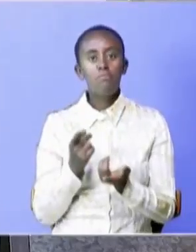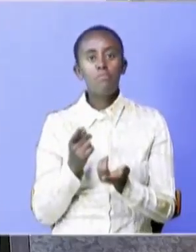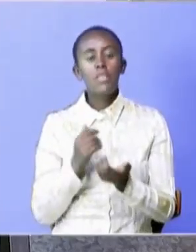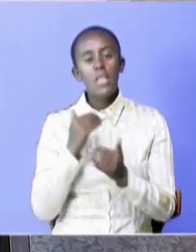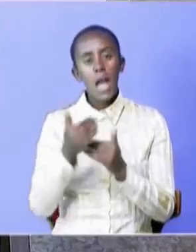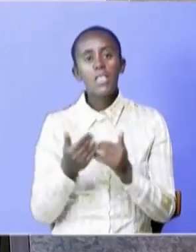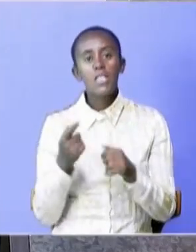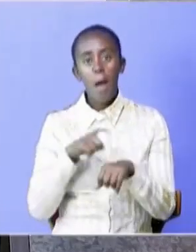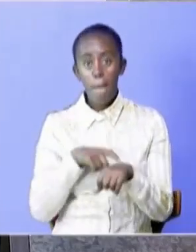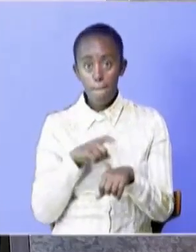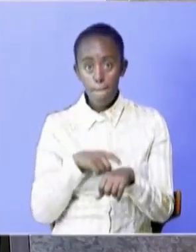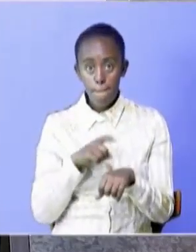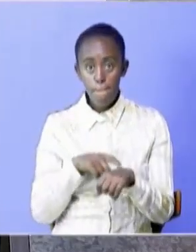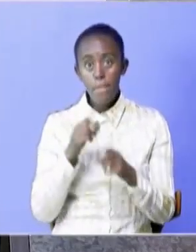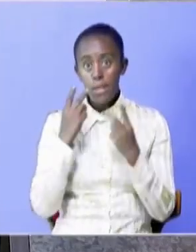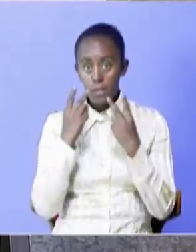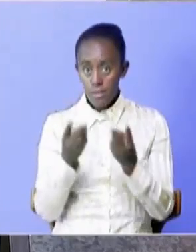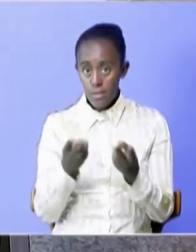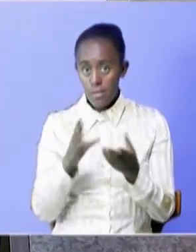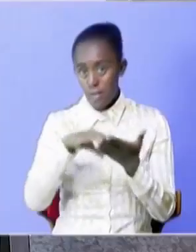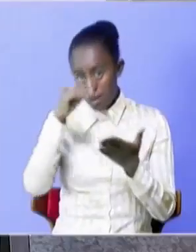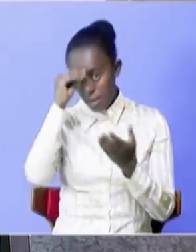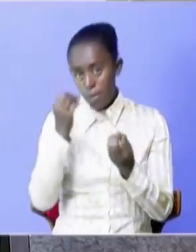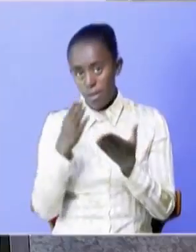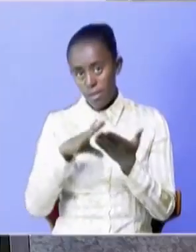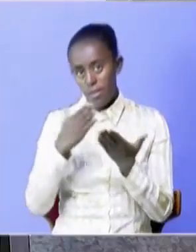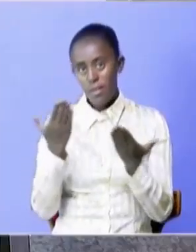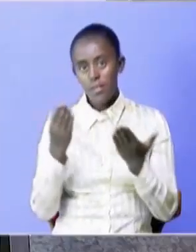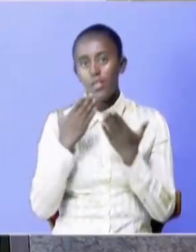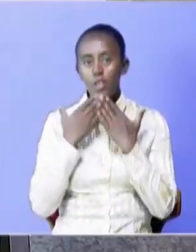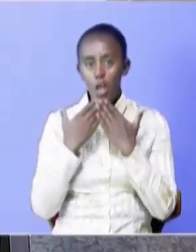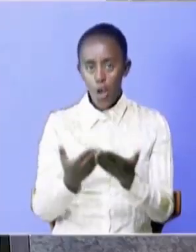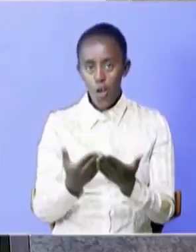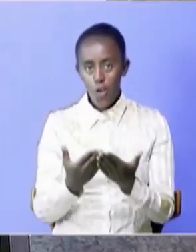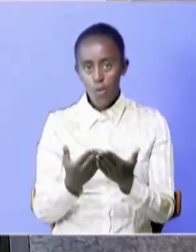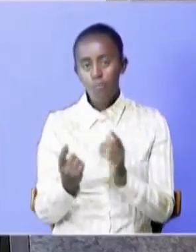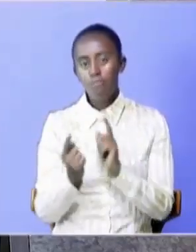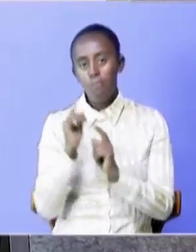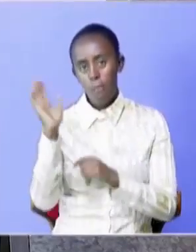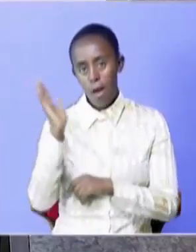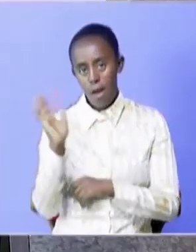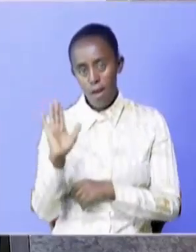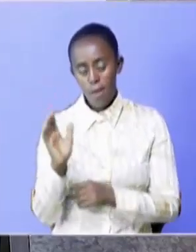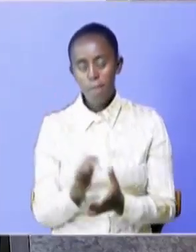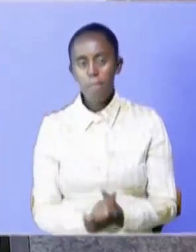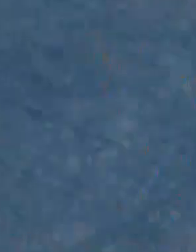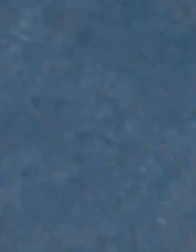the next time and see and learn many things. Thank you all for coming, and goodbye.